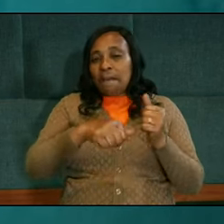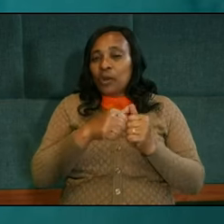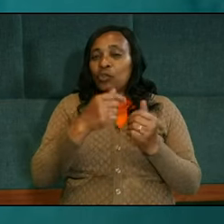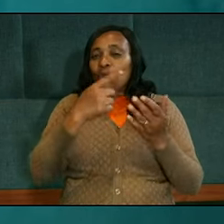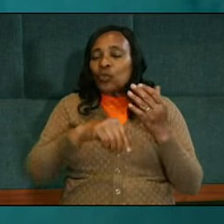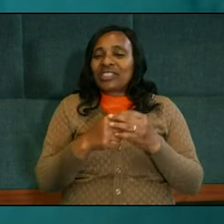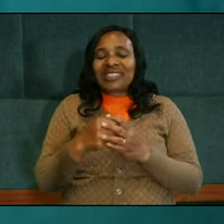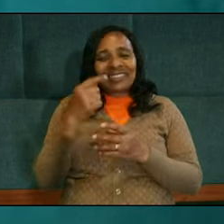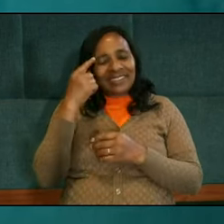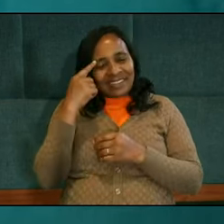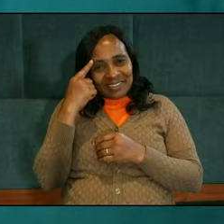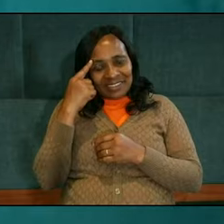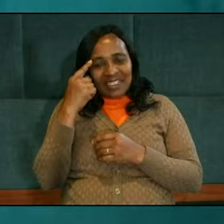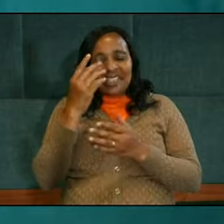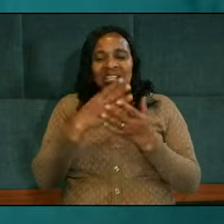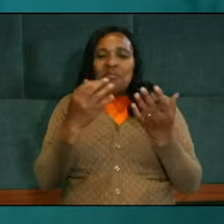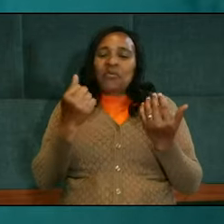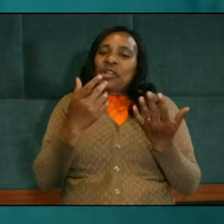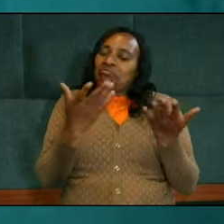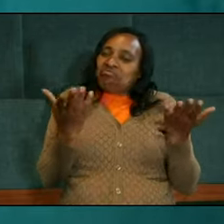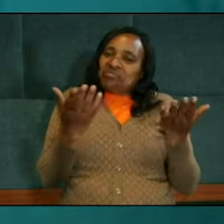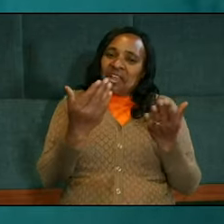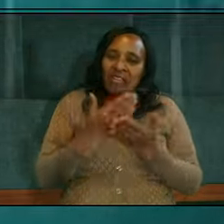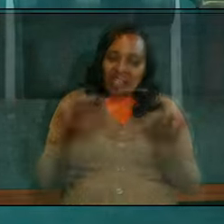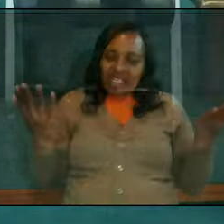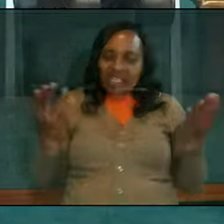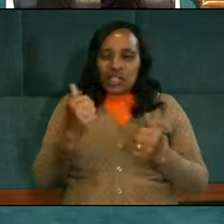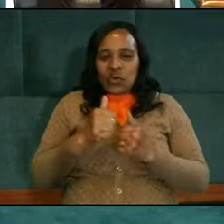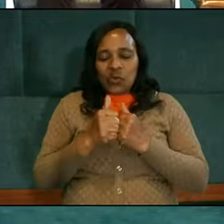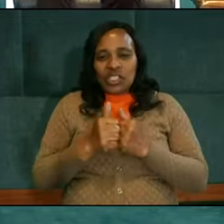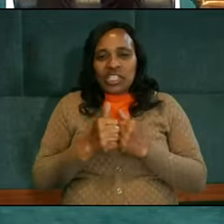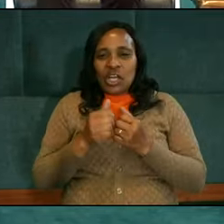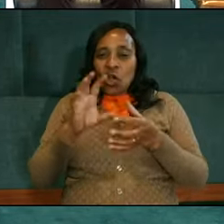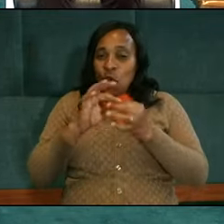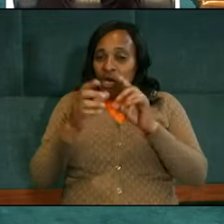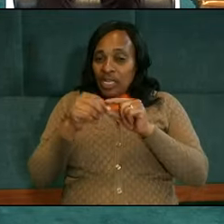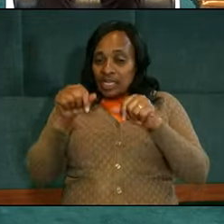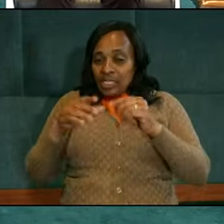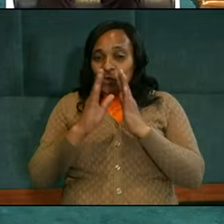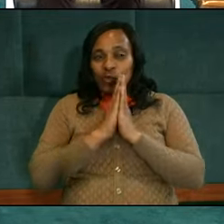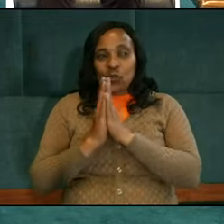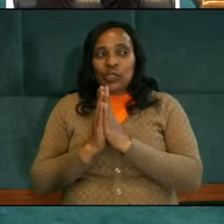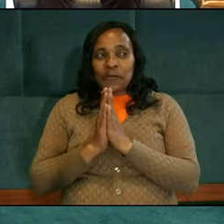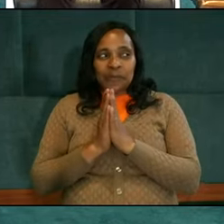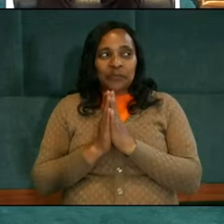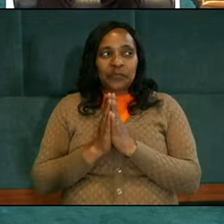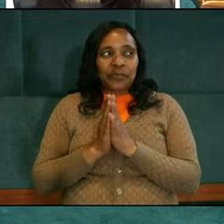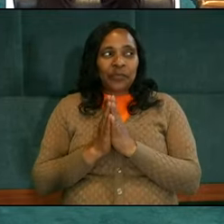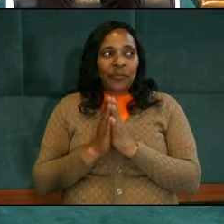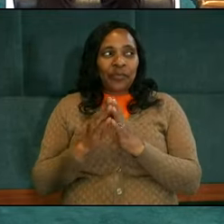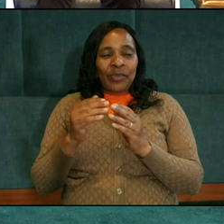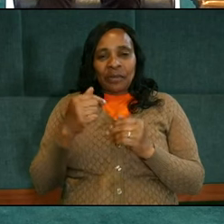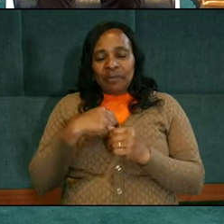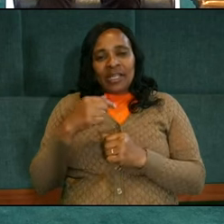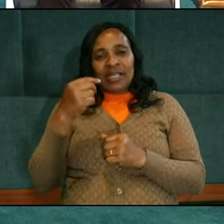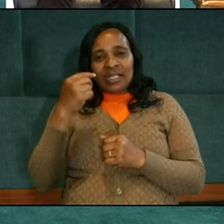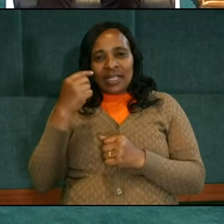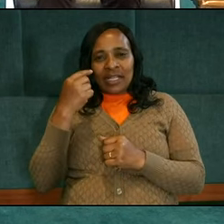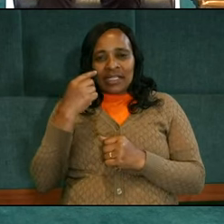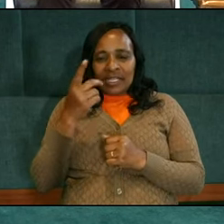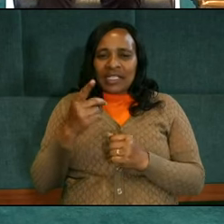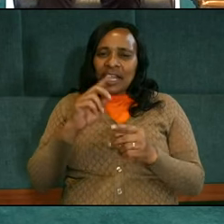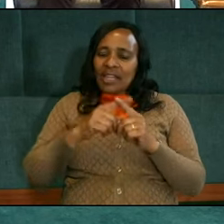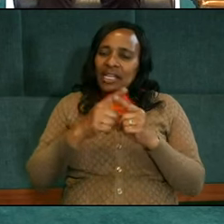about some of the issues that are related with this story. Okay. The key text says the following.